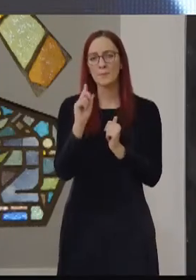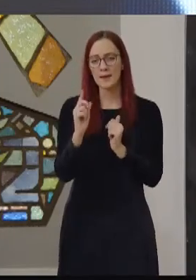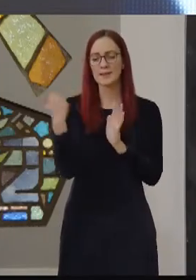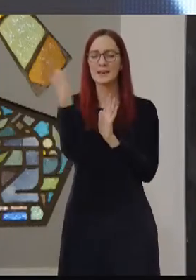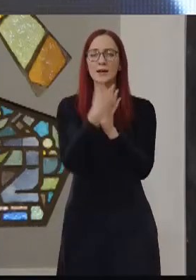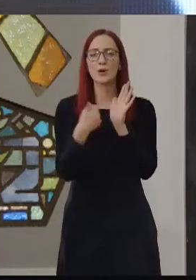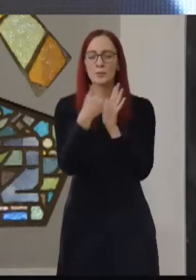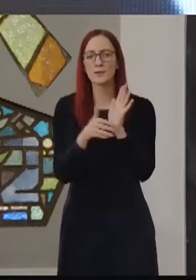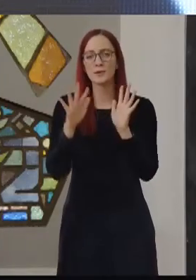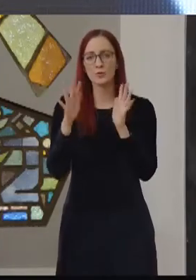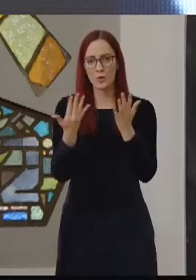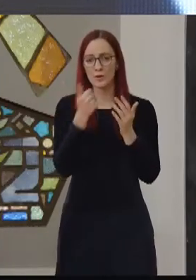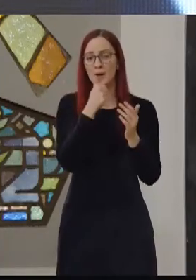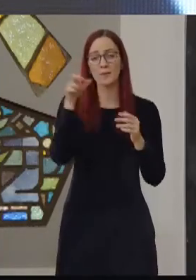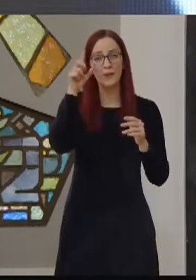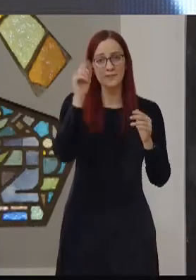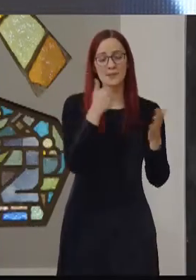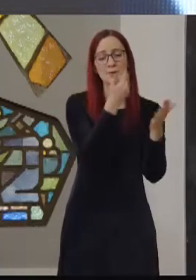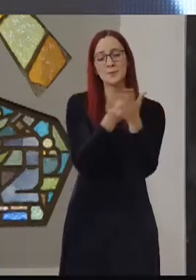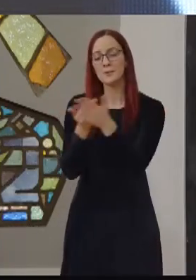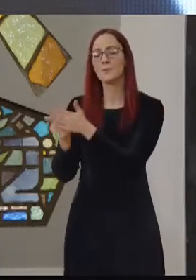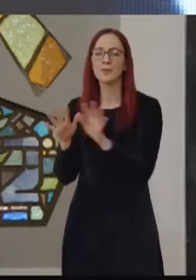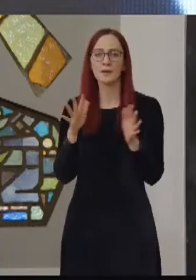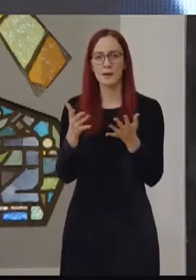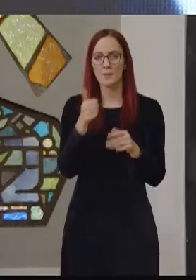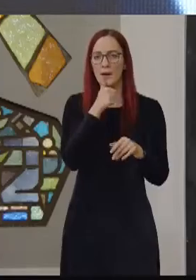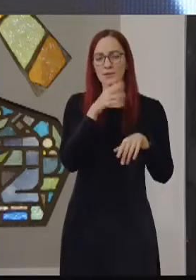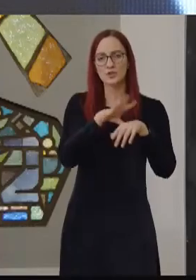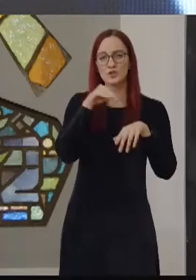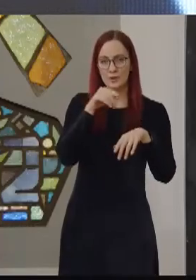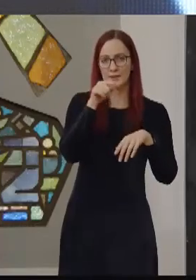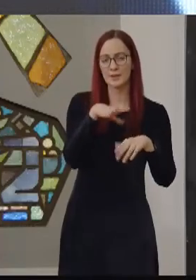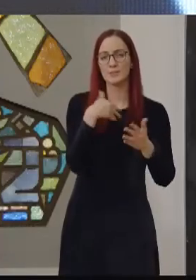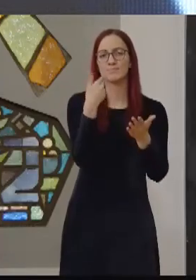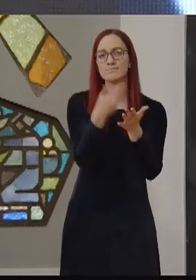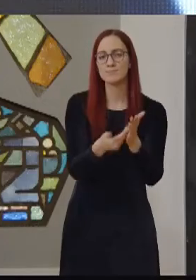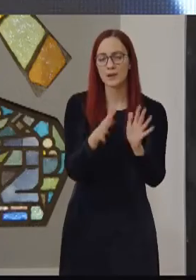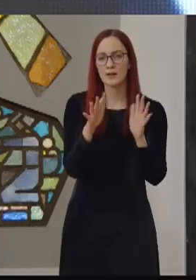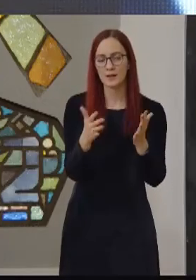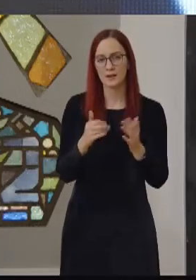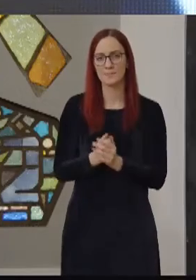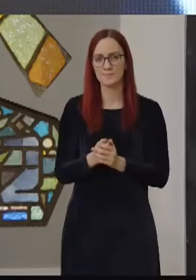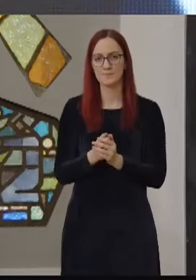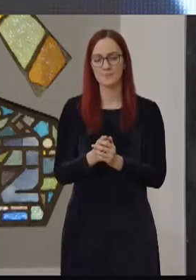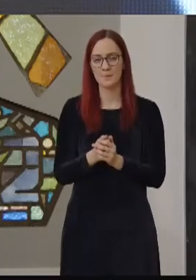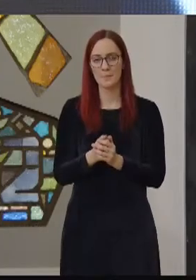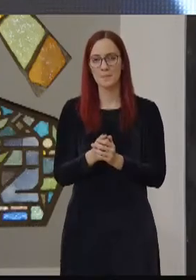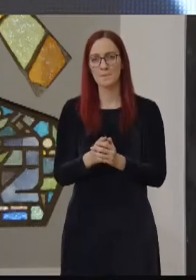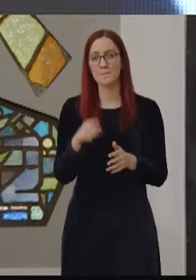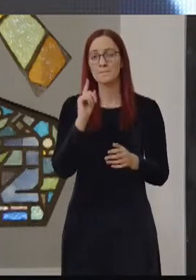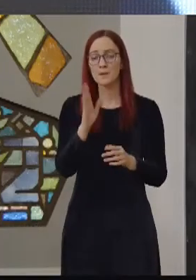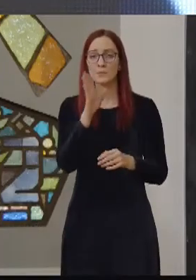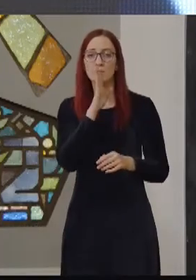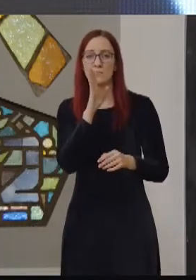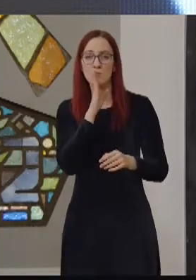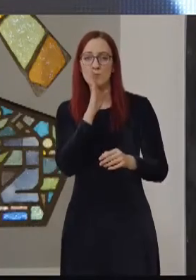the implementation, ratification of the convention, says that certain recommendations can